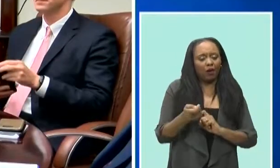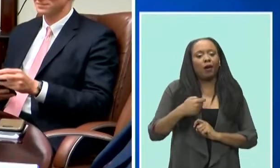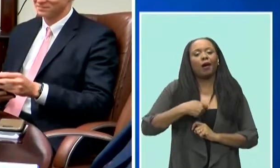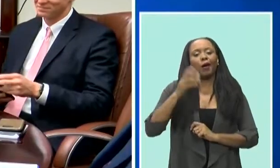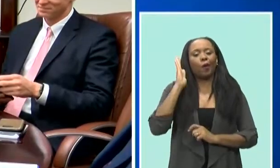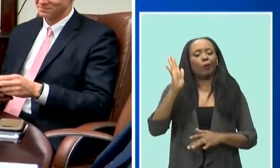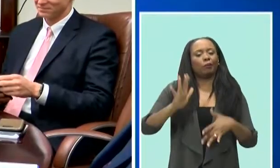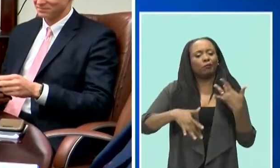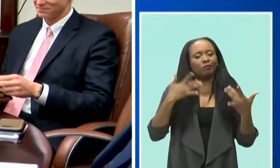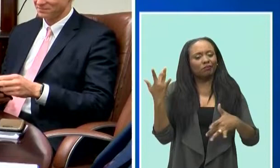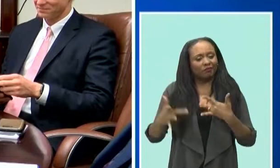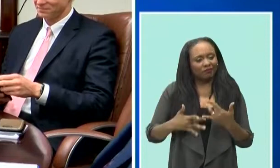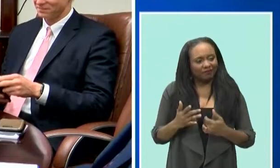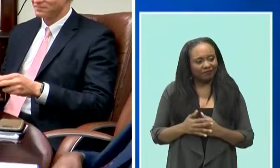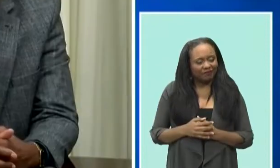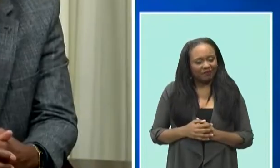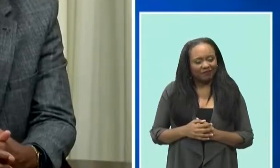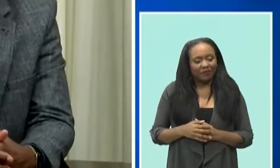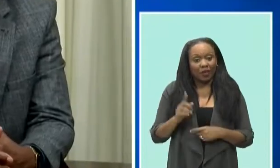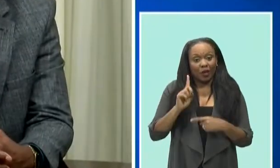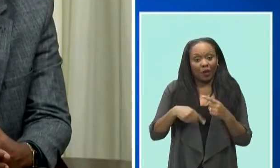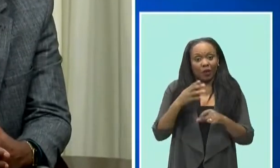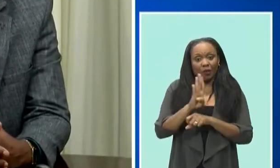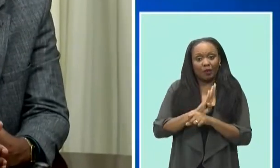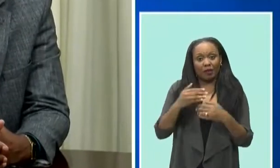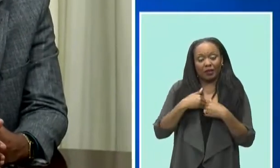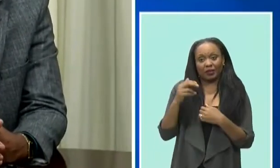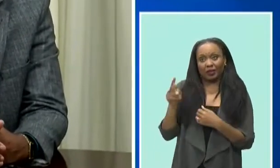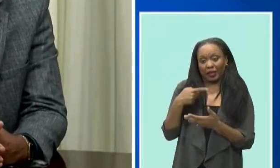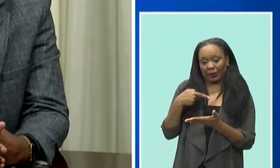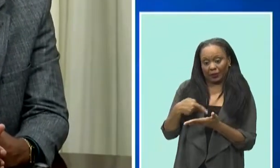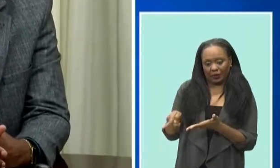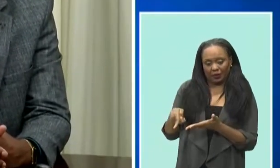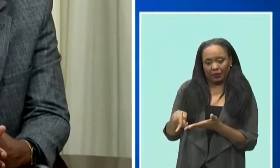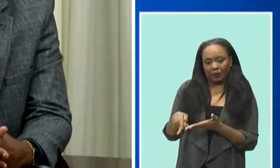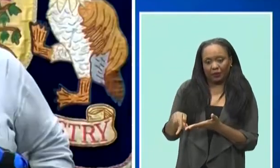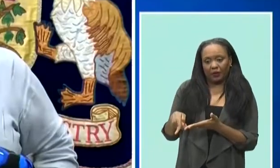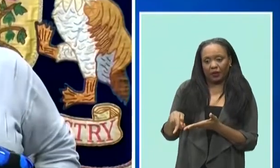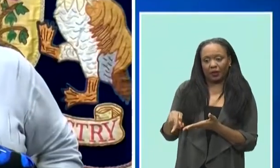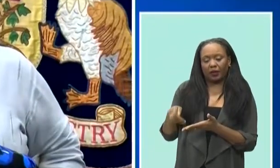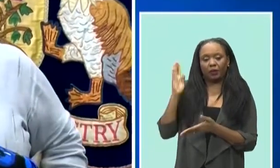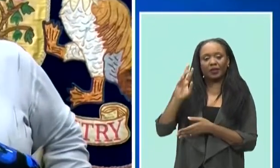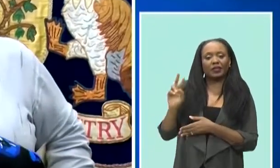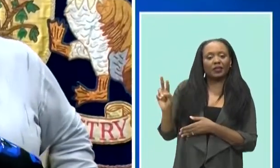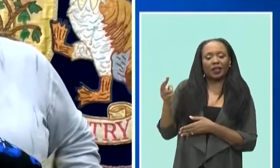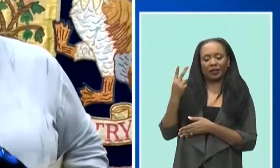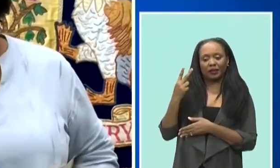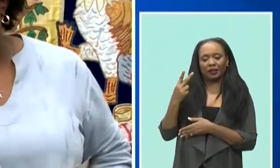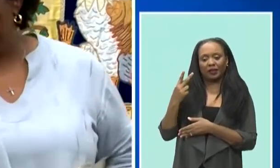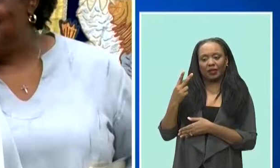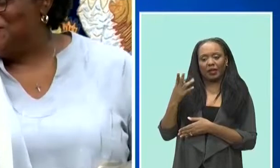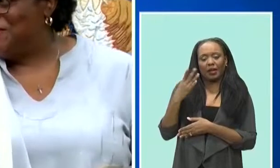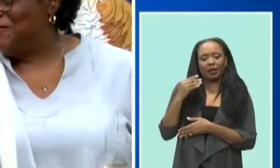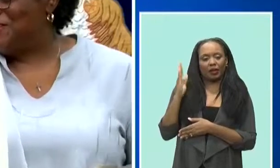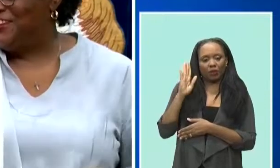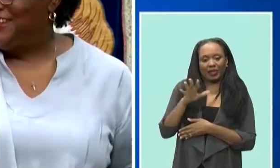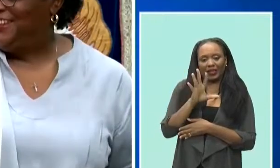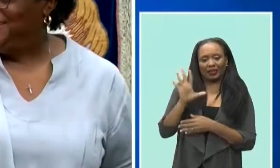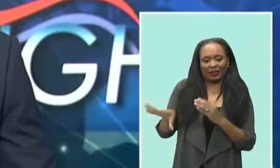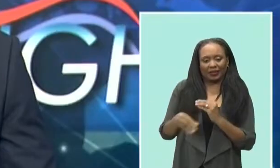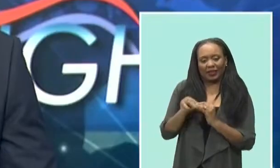Barbados receives the second payment from the IMF, it will bring the total disbursement under the program so far to $98 million.